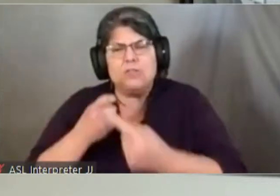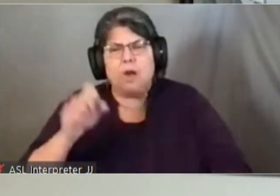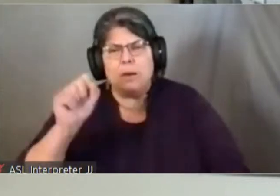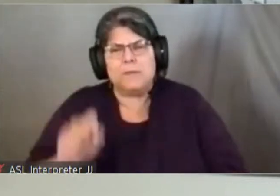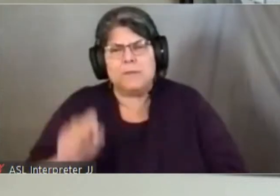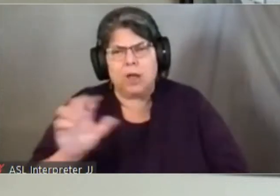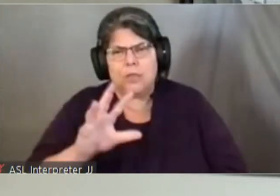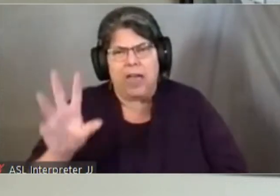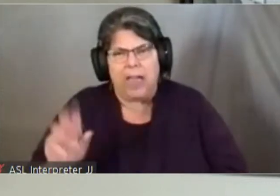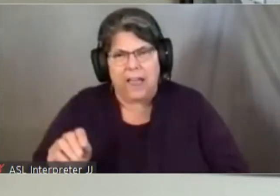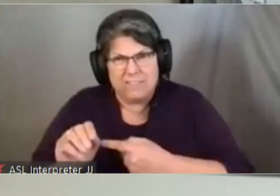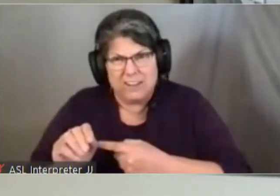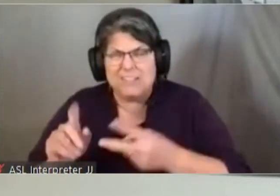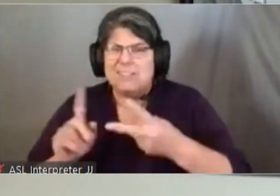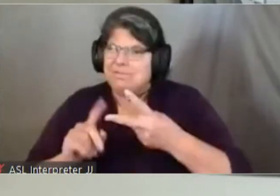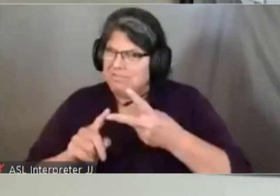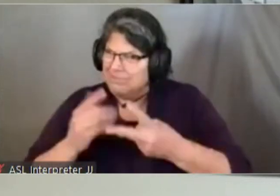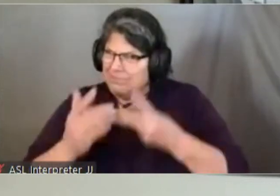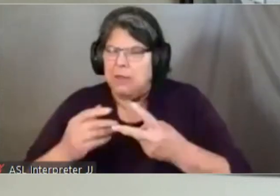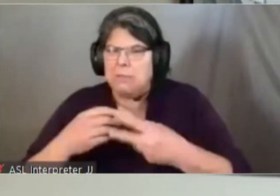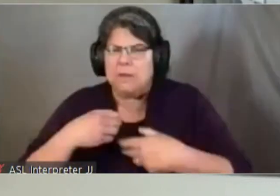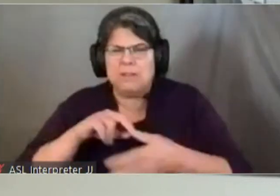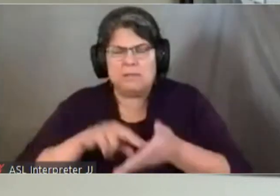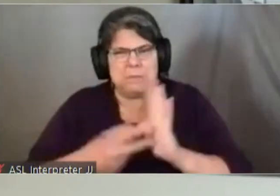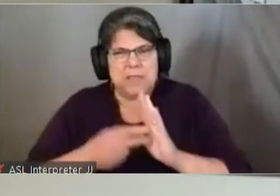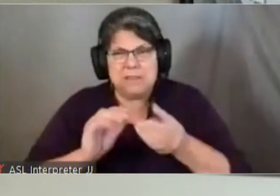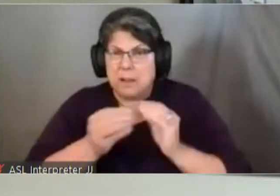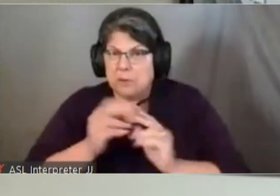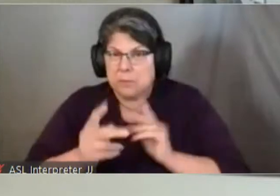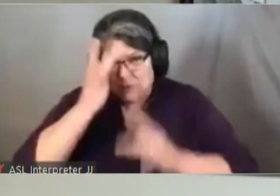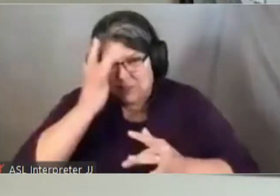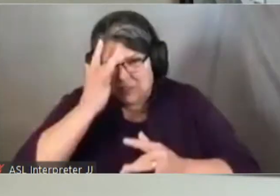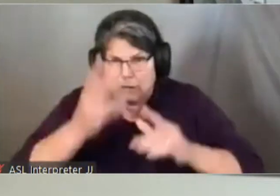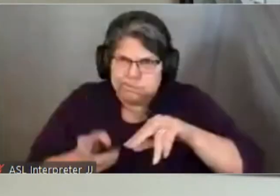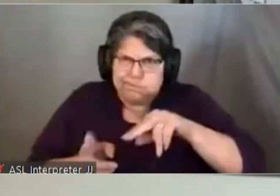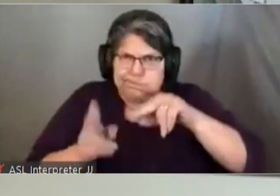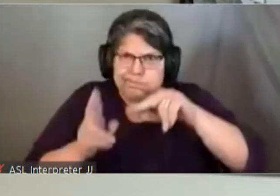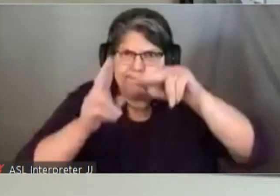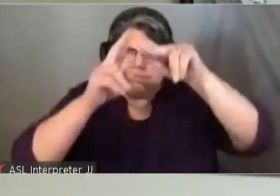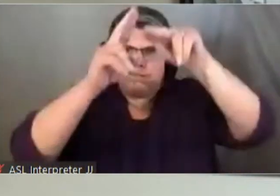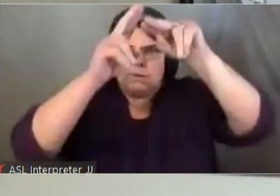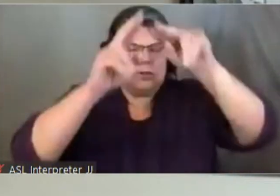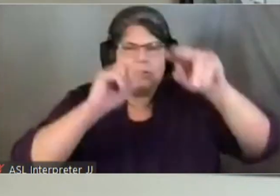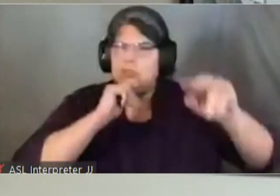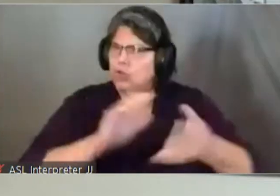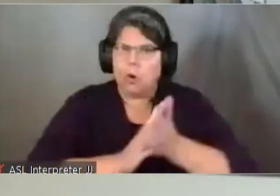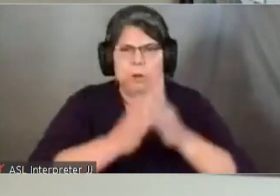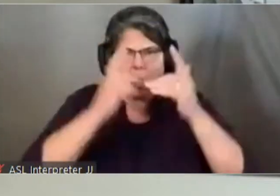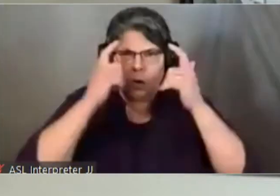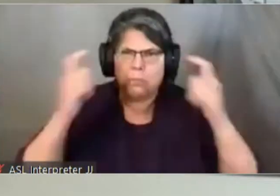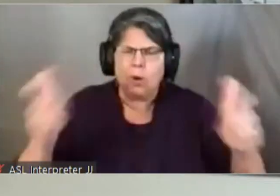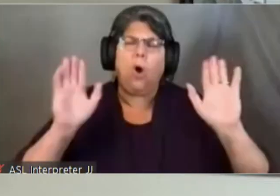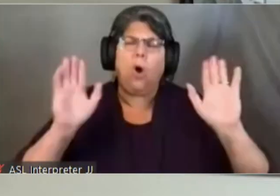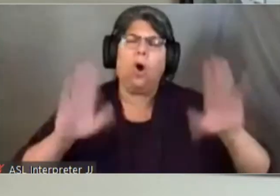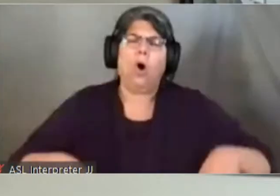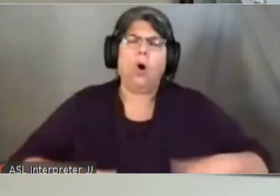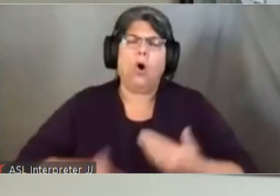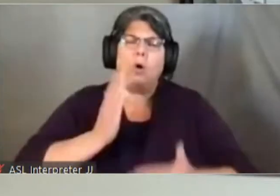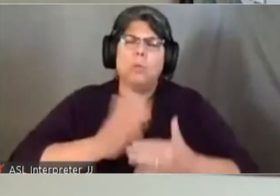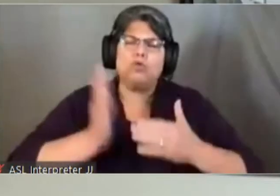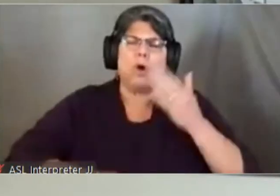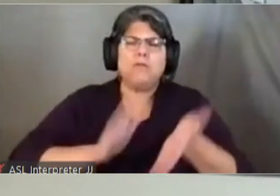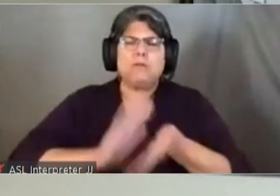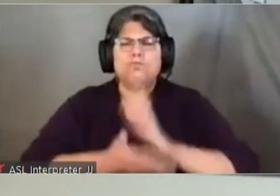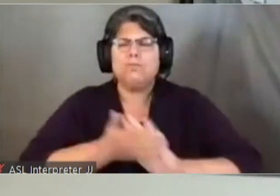another shutdown. So I don't want people to get overconfident. The less cases we have, if we keep it